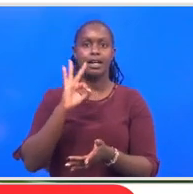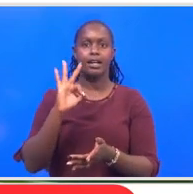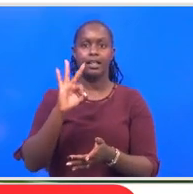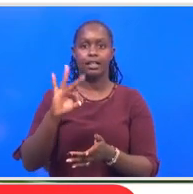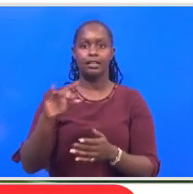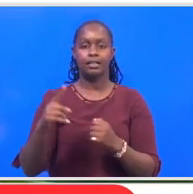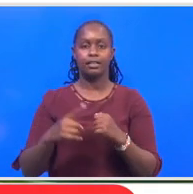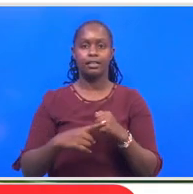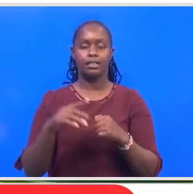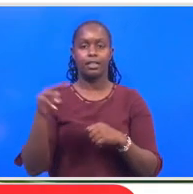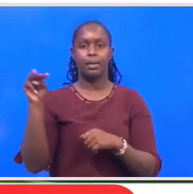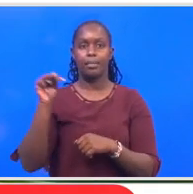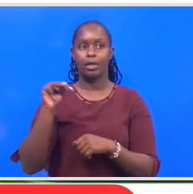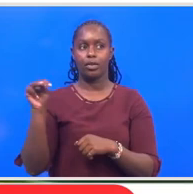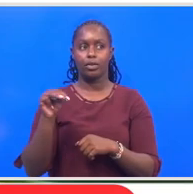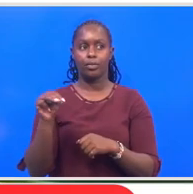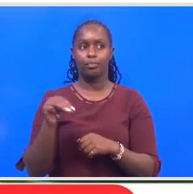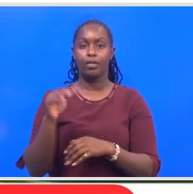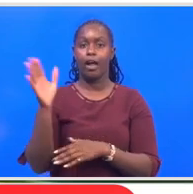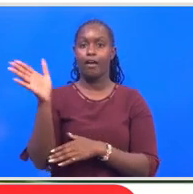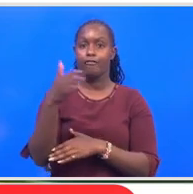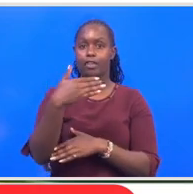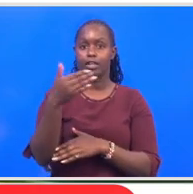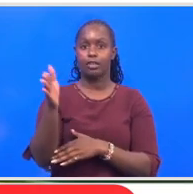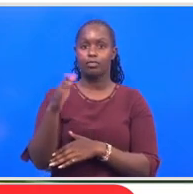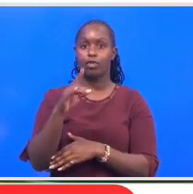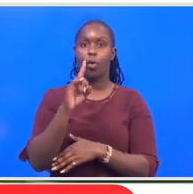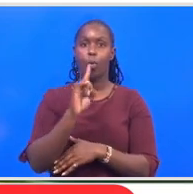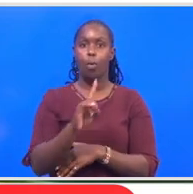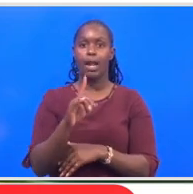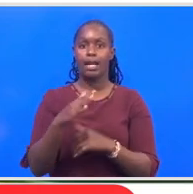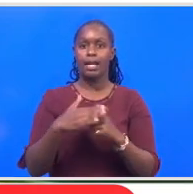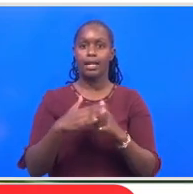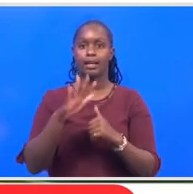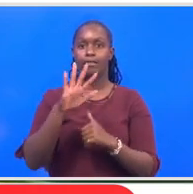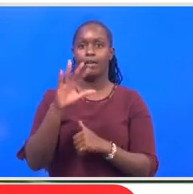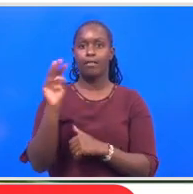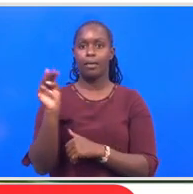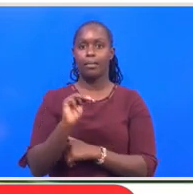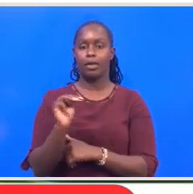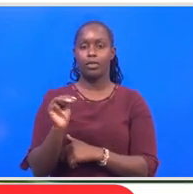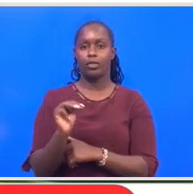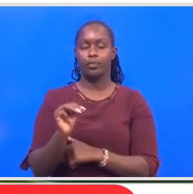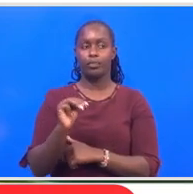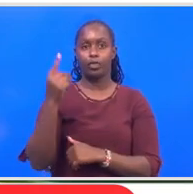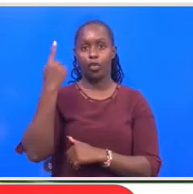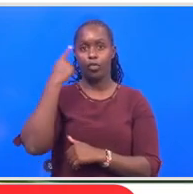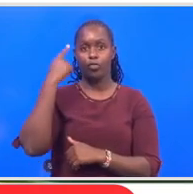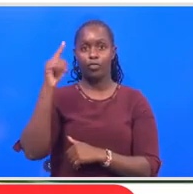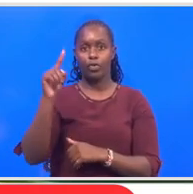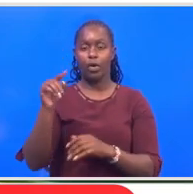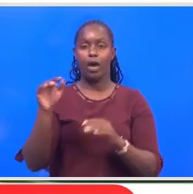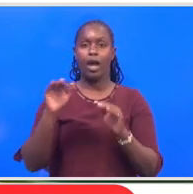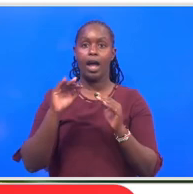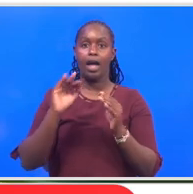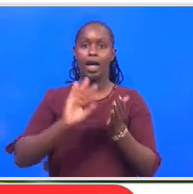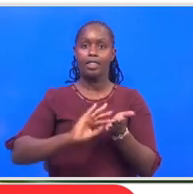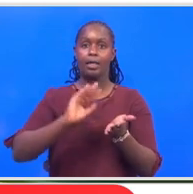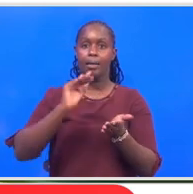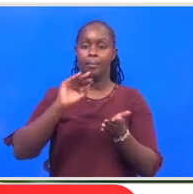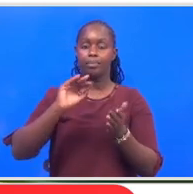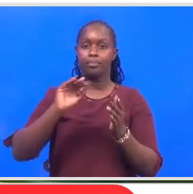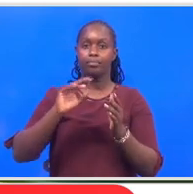336 million, flagship project 195 million for the word project. We shall do